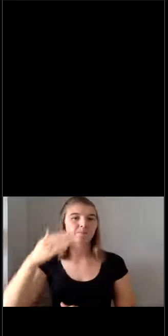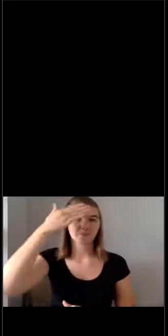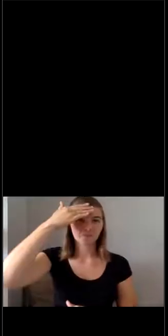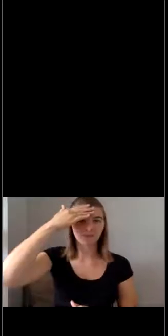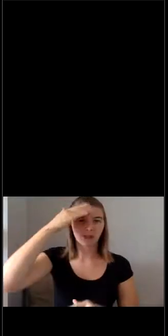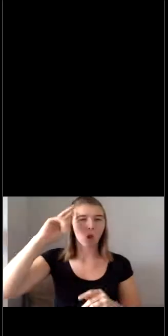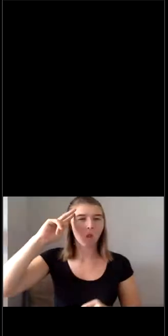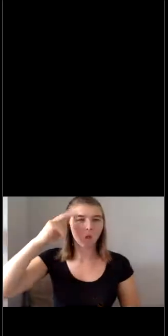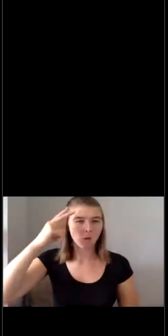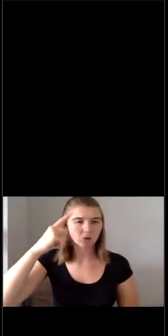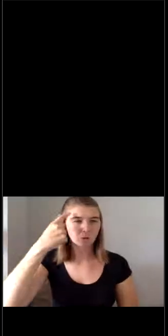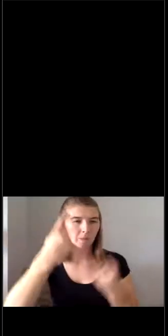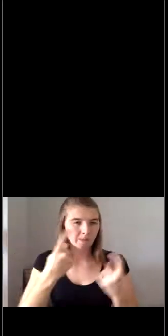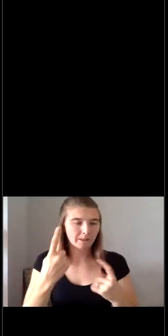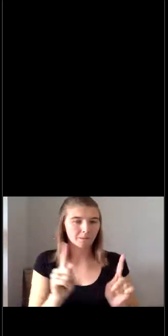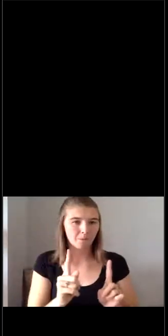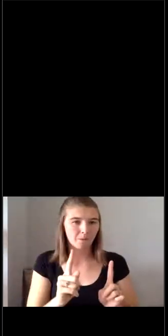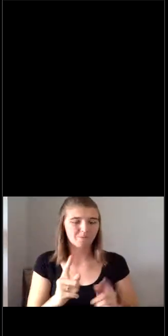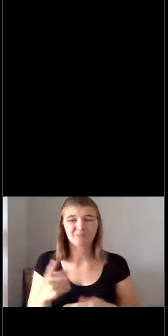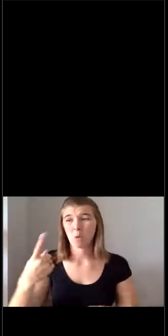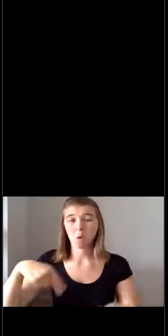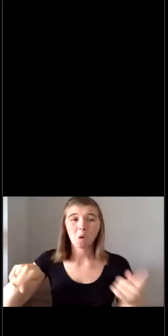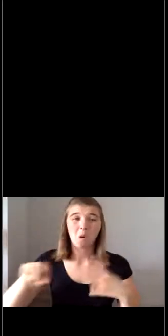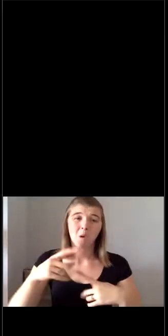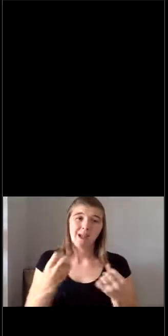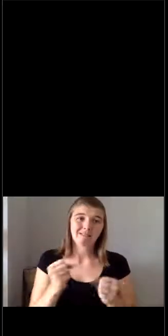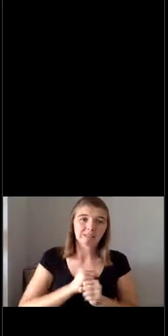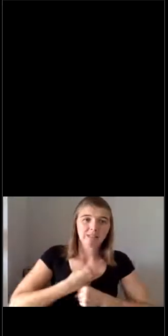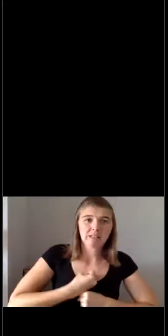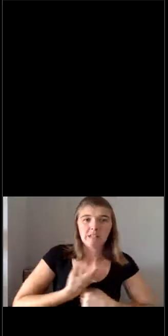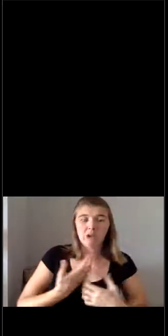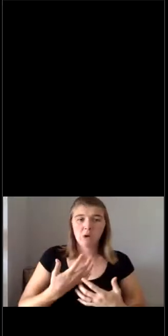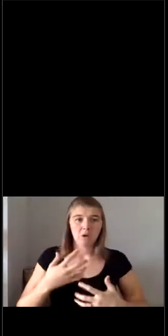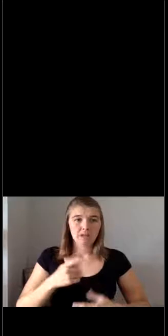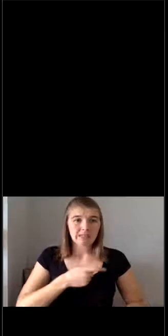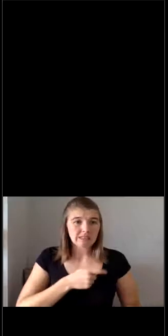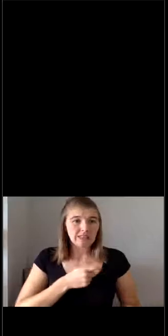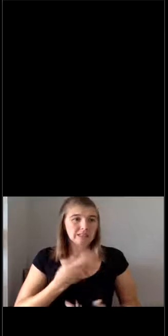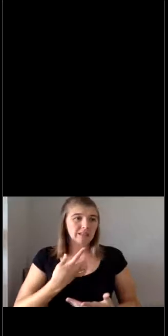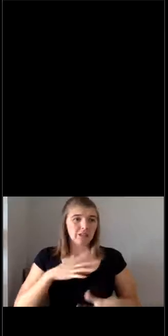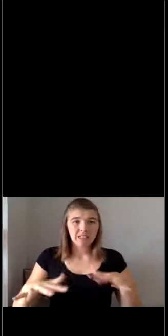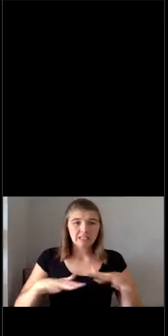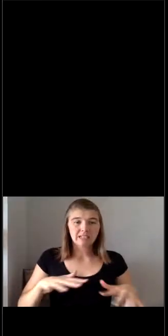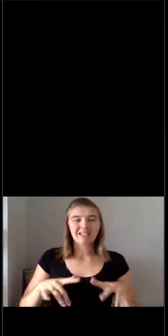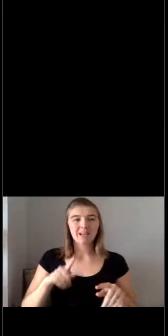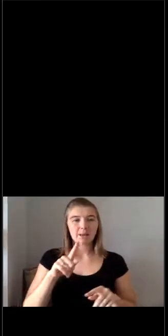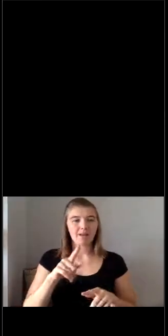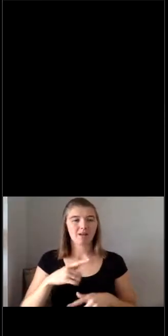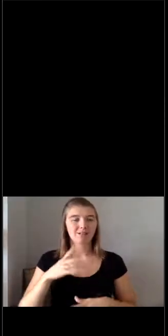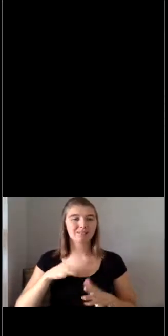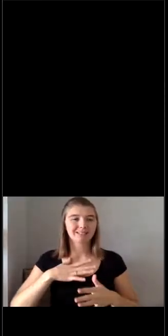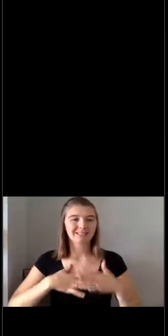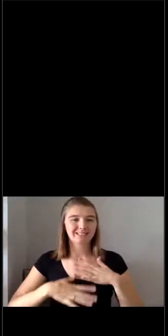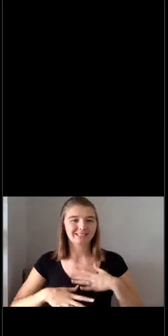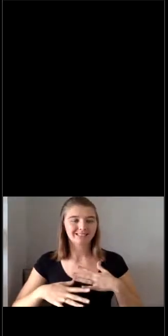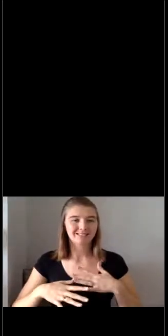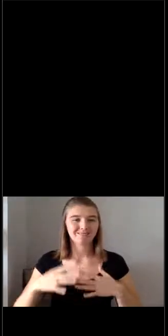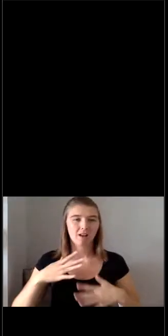create negative thought loops where we're thinking the same thing and we're repeating the same behaviors. Even though they haven't proven effective over the